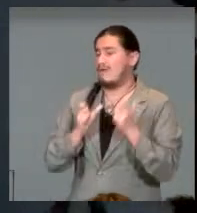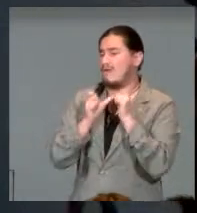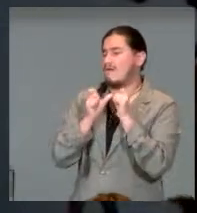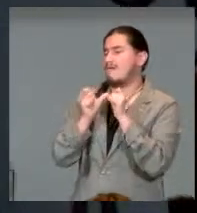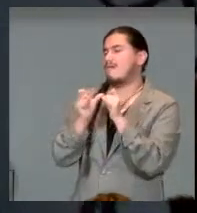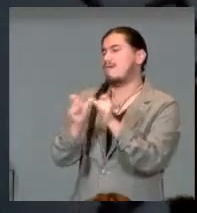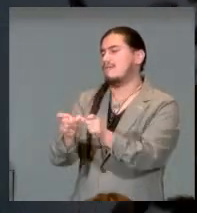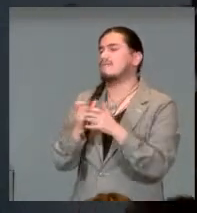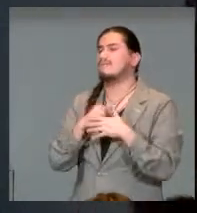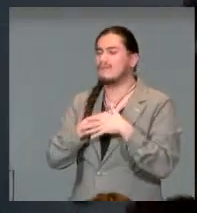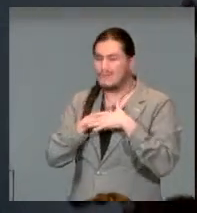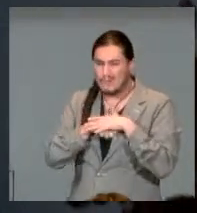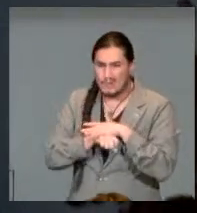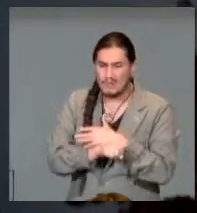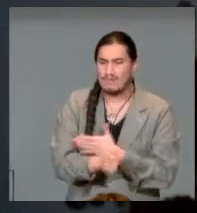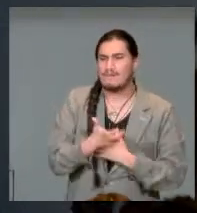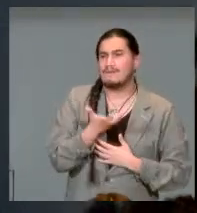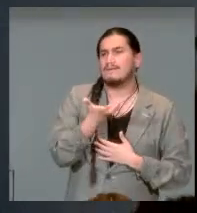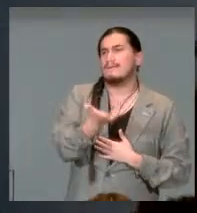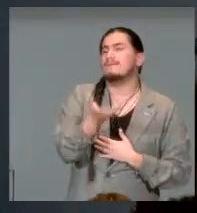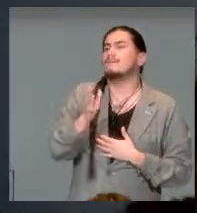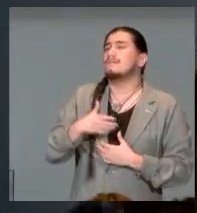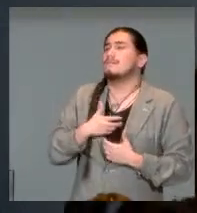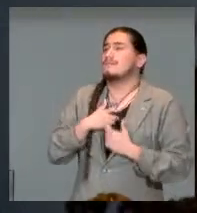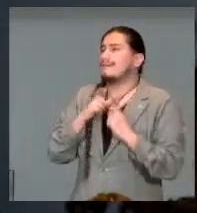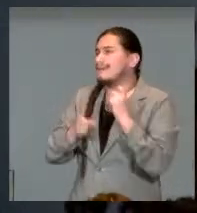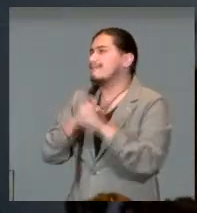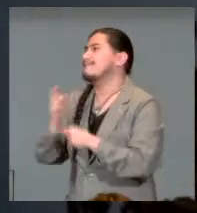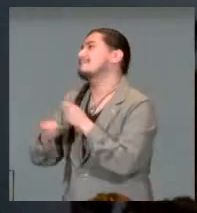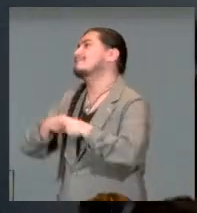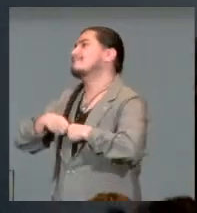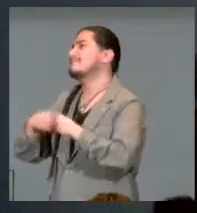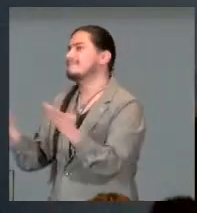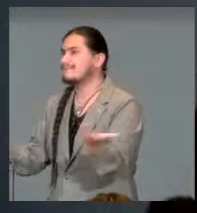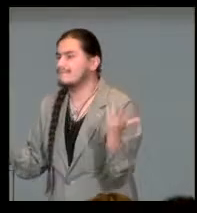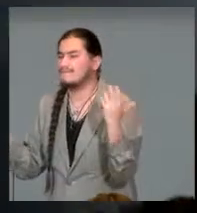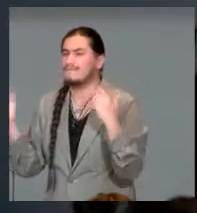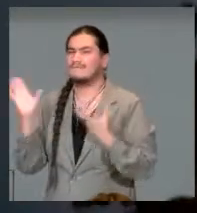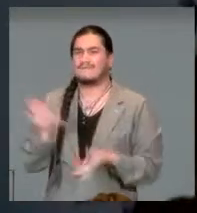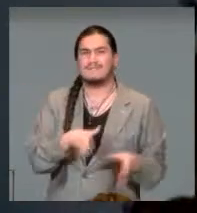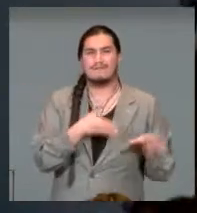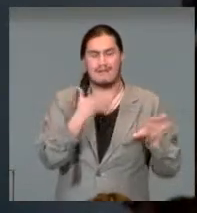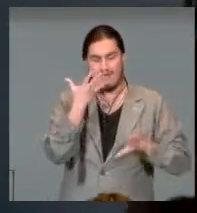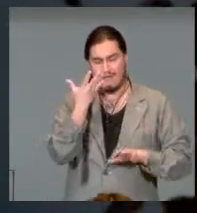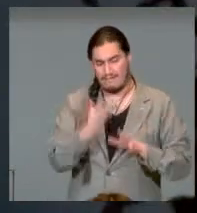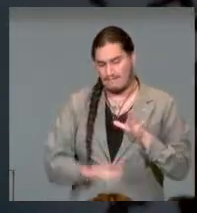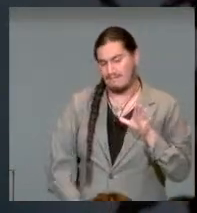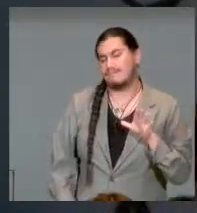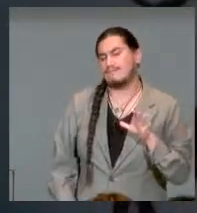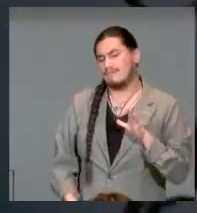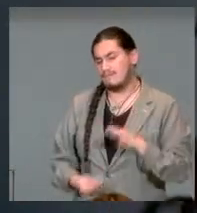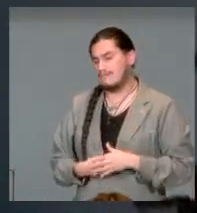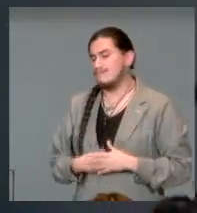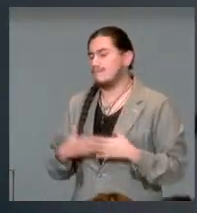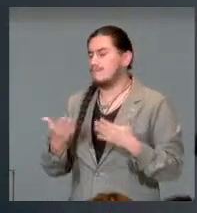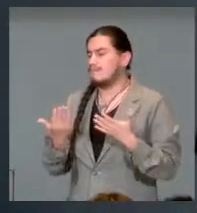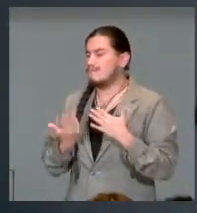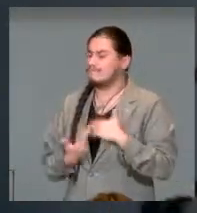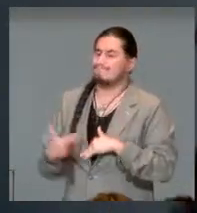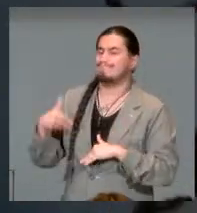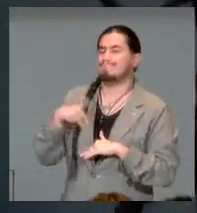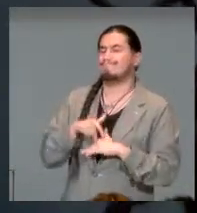the birthing them, the giving them away, the dying, the coming back to